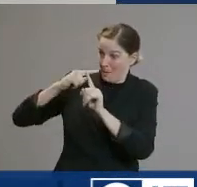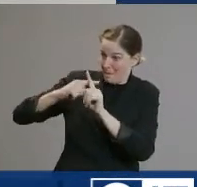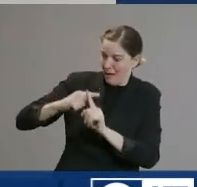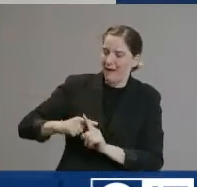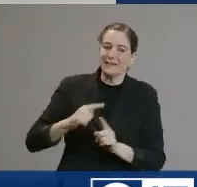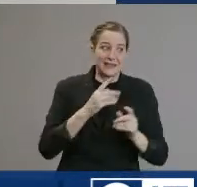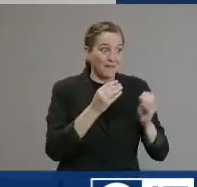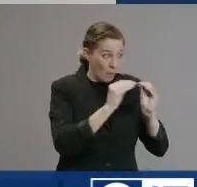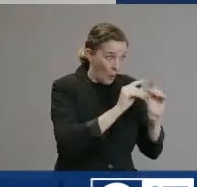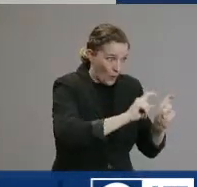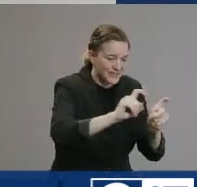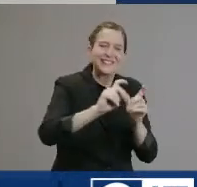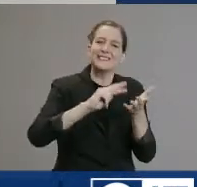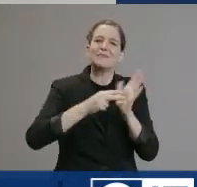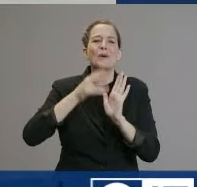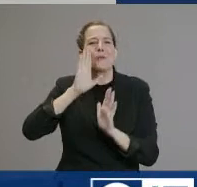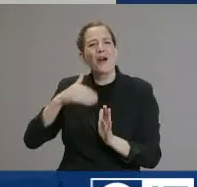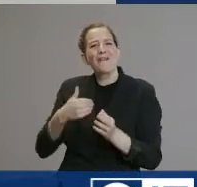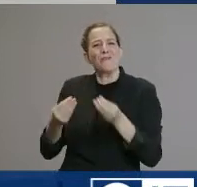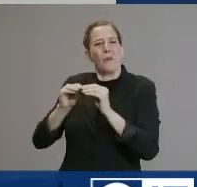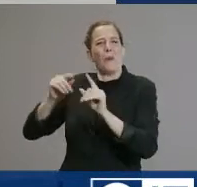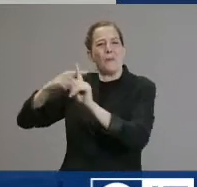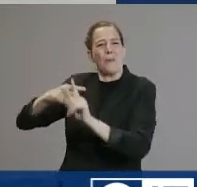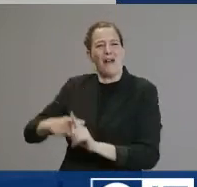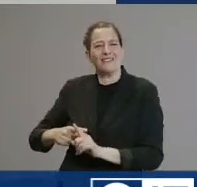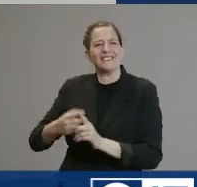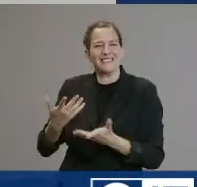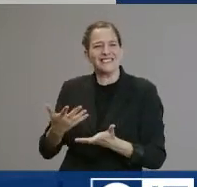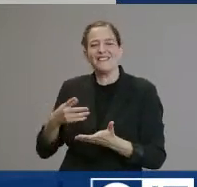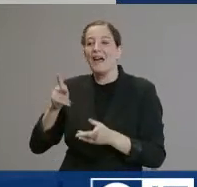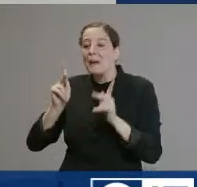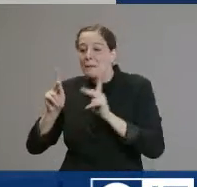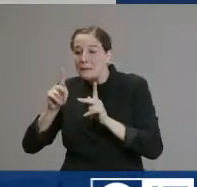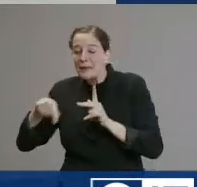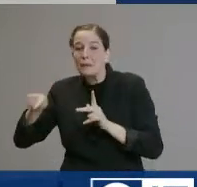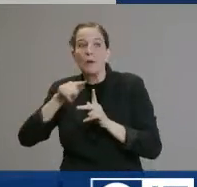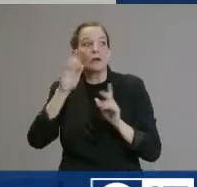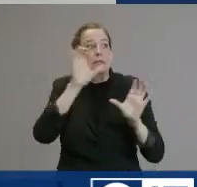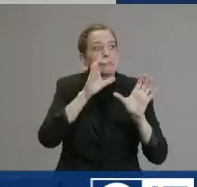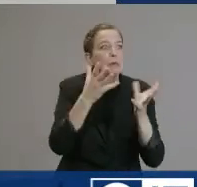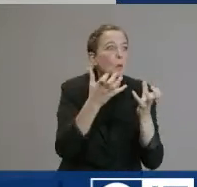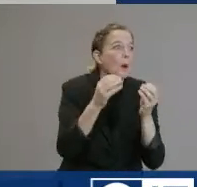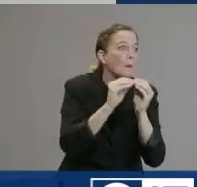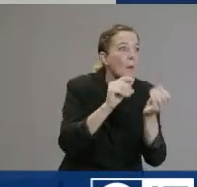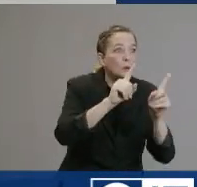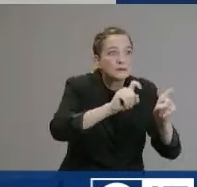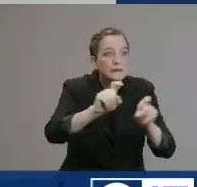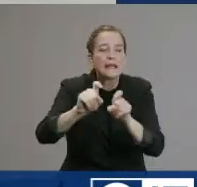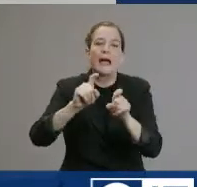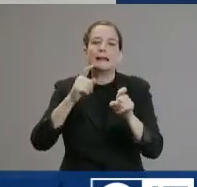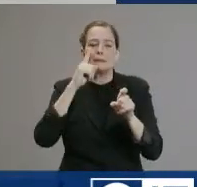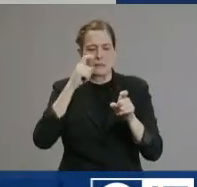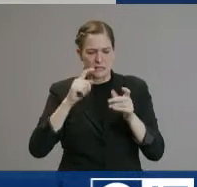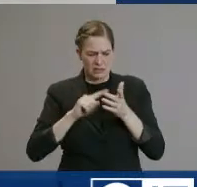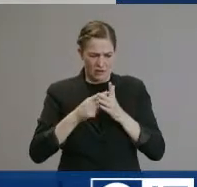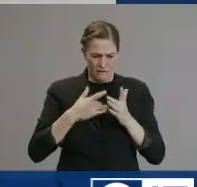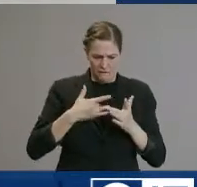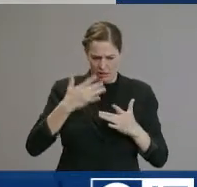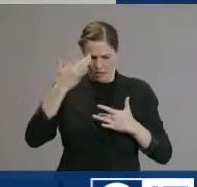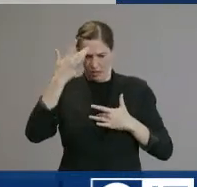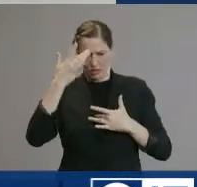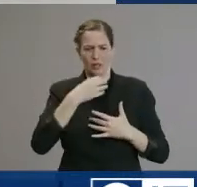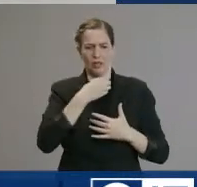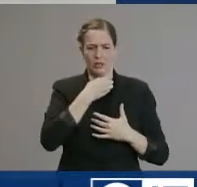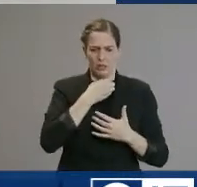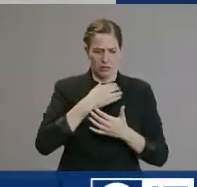seeking care, which is getting them tested because they're developing symptoms. Some of the things that Arizonans can do to make sure